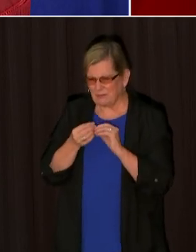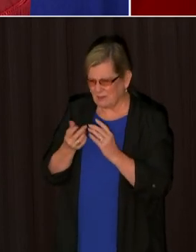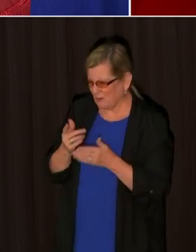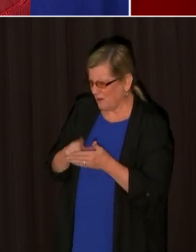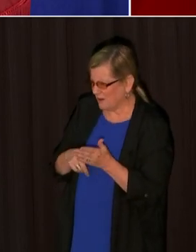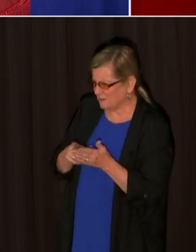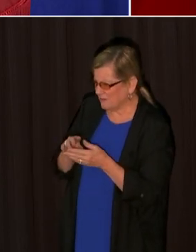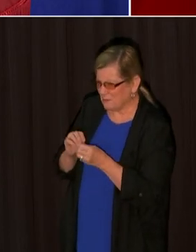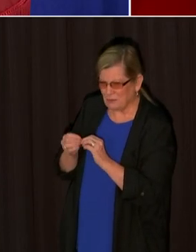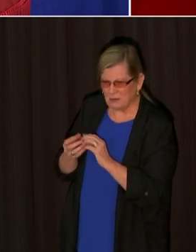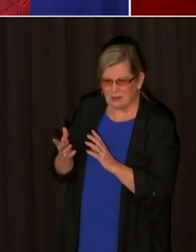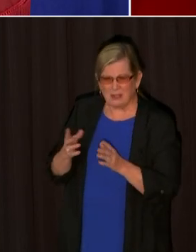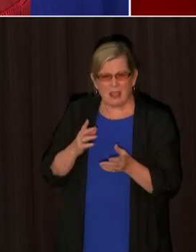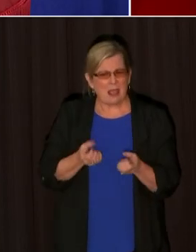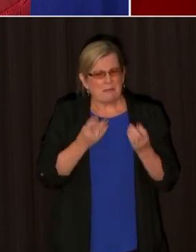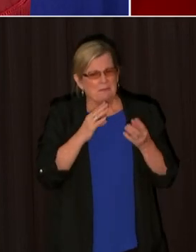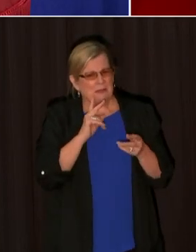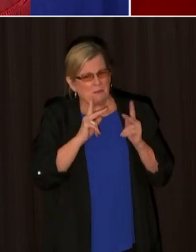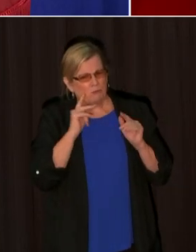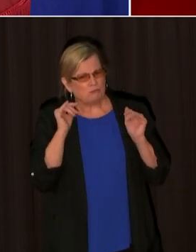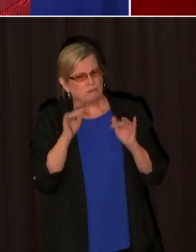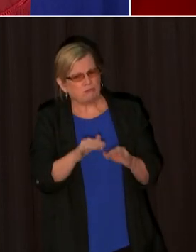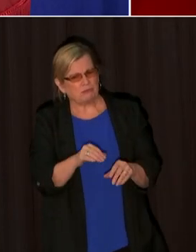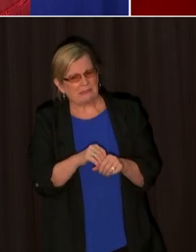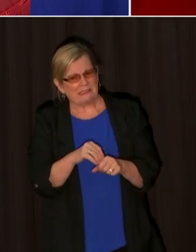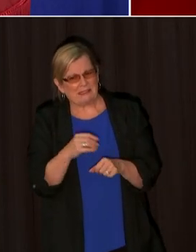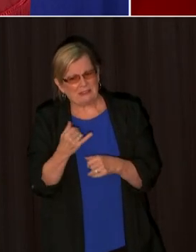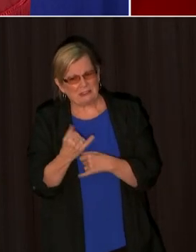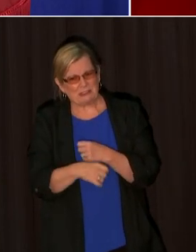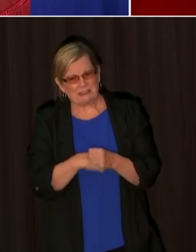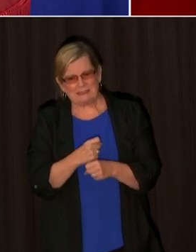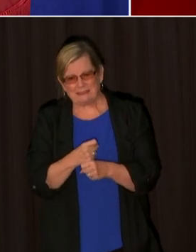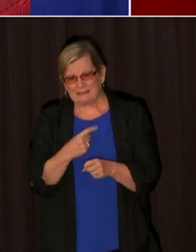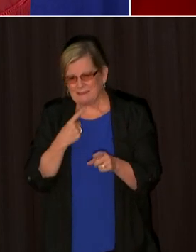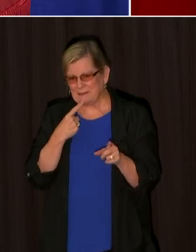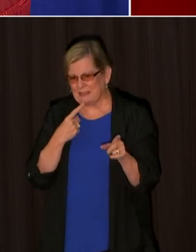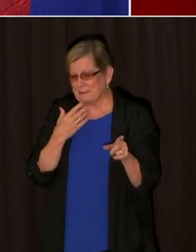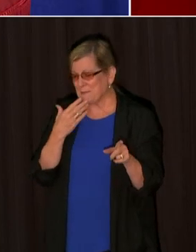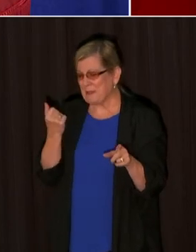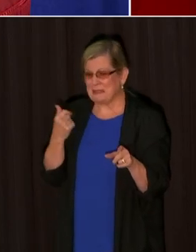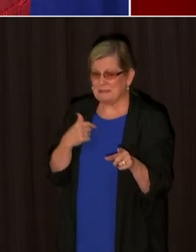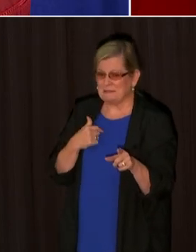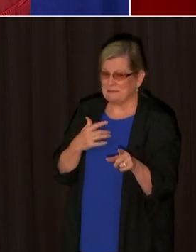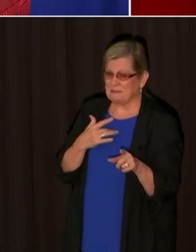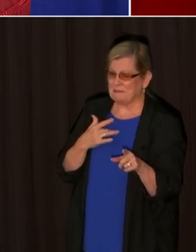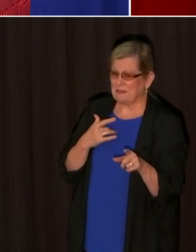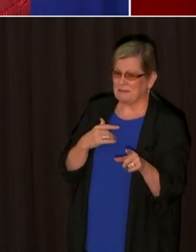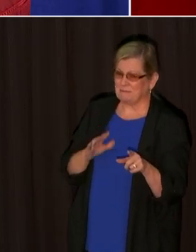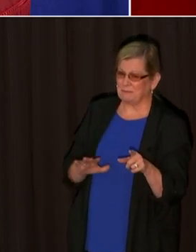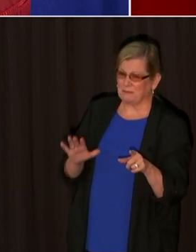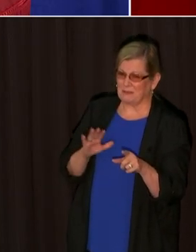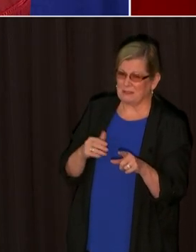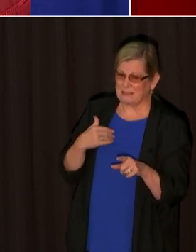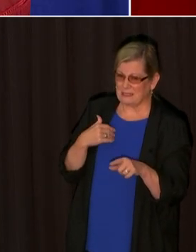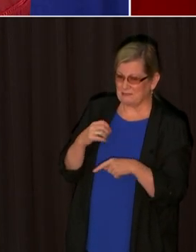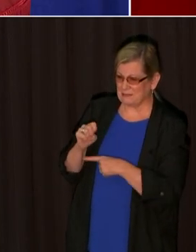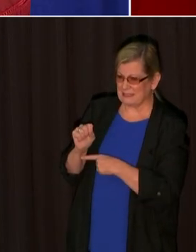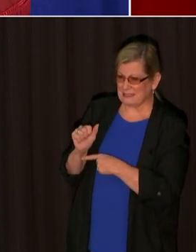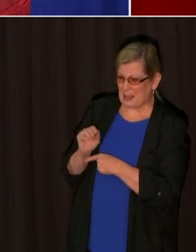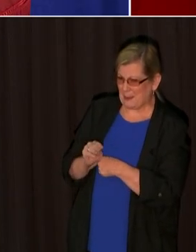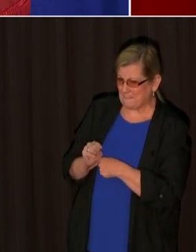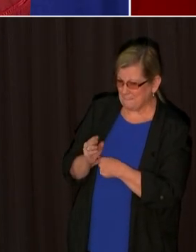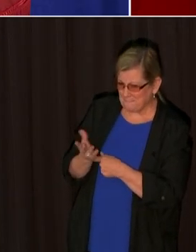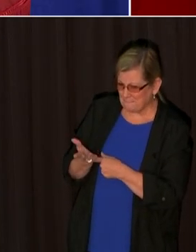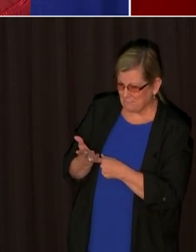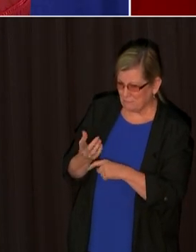on the numbers who came this year? The best objective numbers that we have, Sam, are from